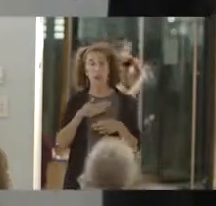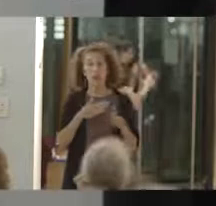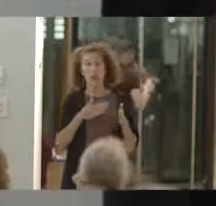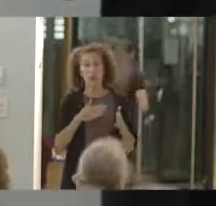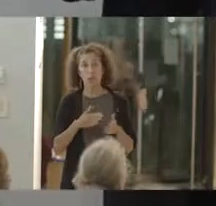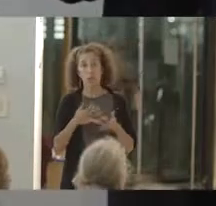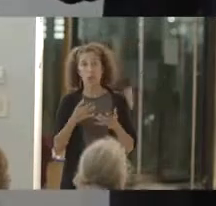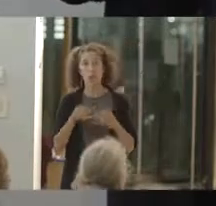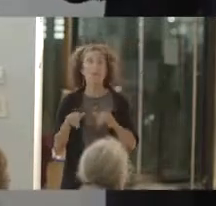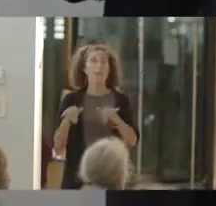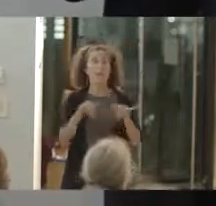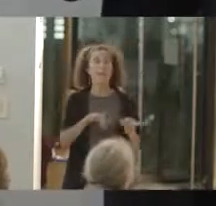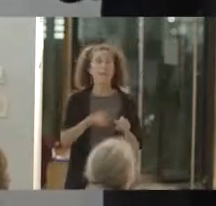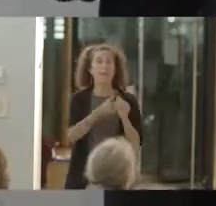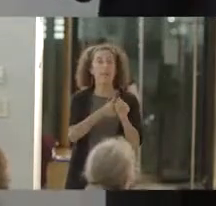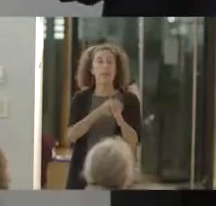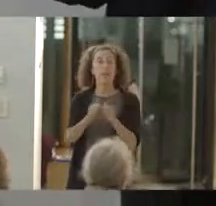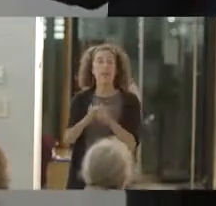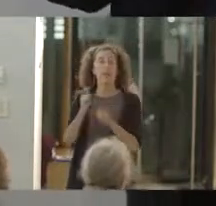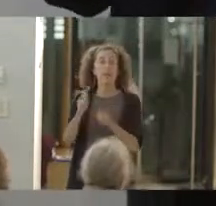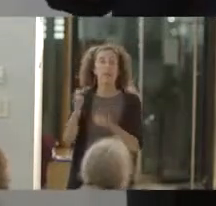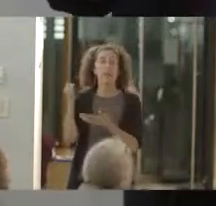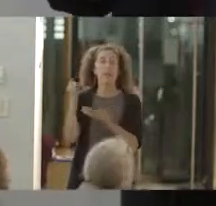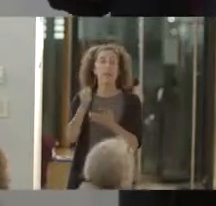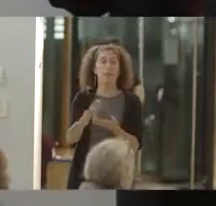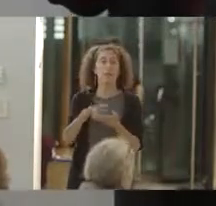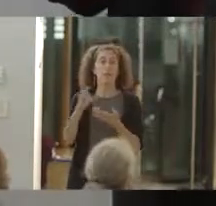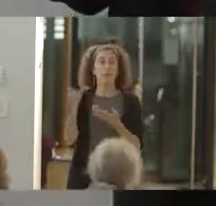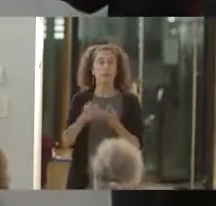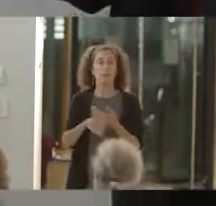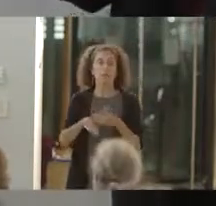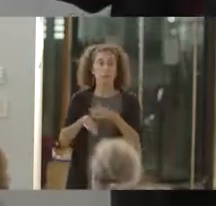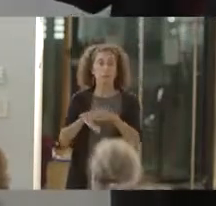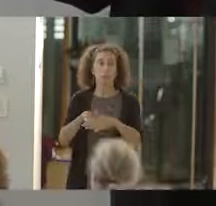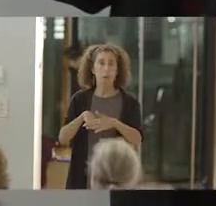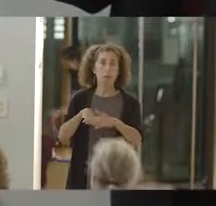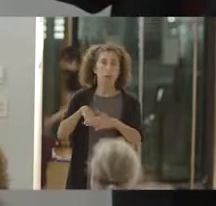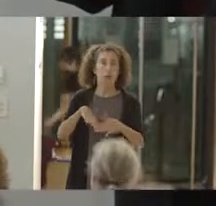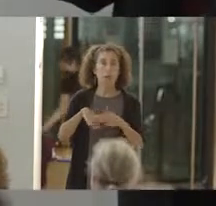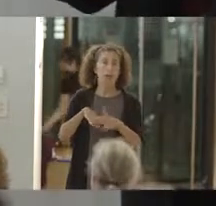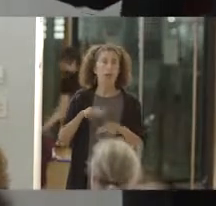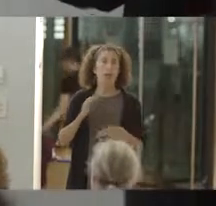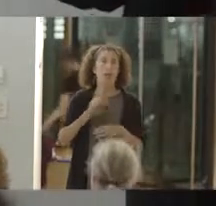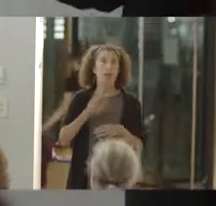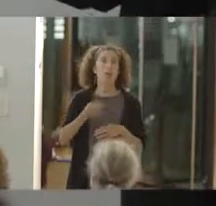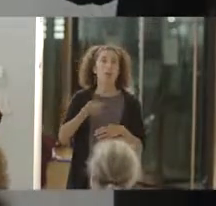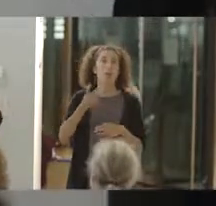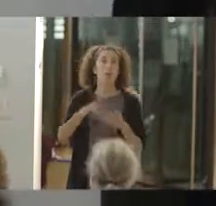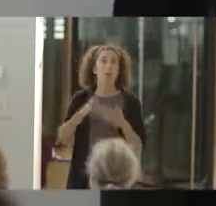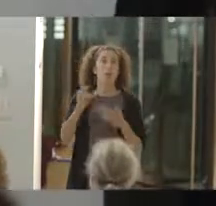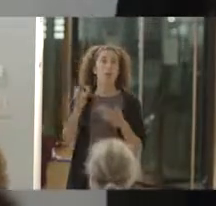all of the other city-funded projects in Lower Manhattan. As a matter of fact, our two projects comprise